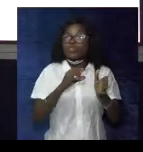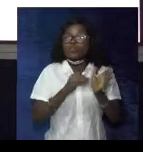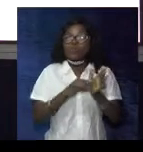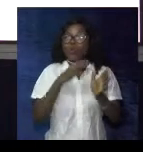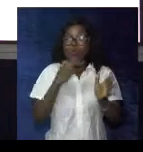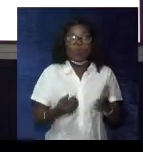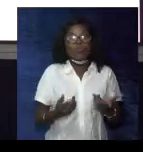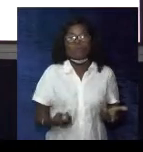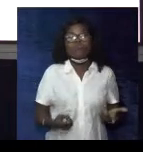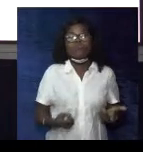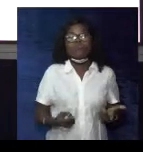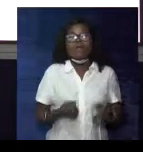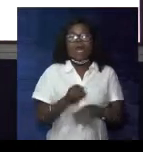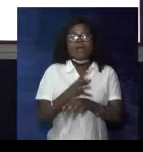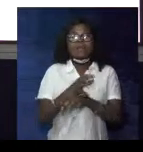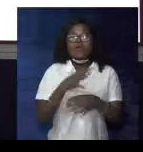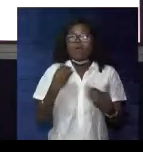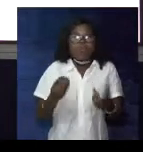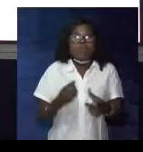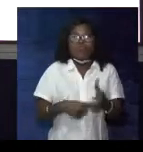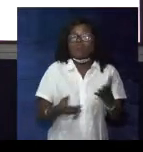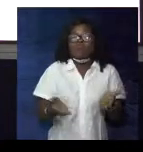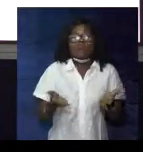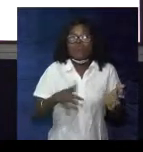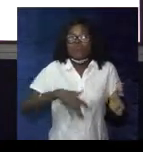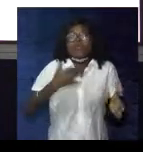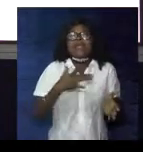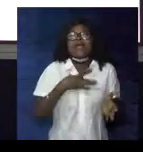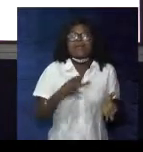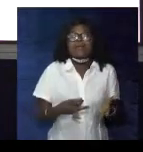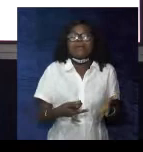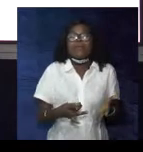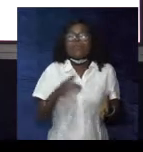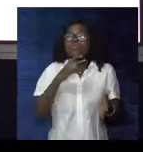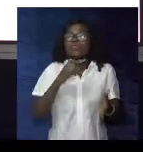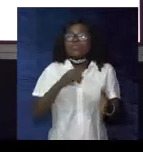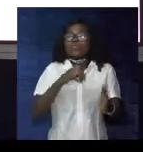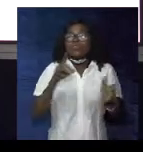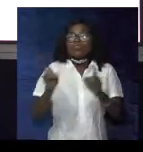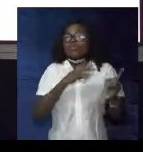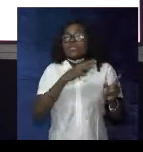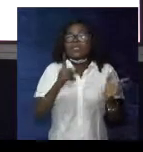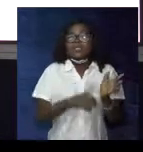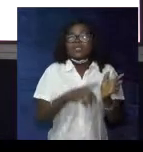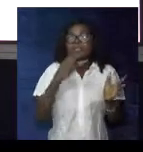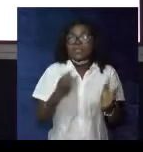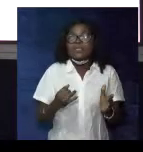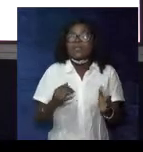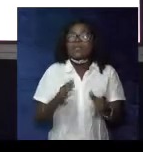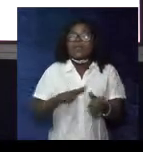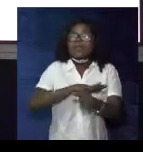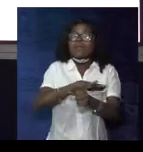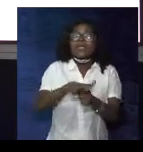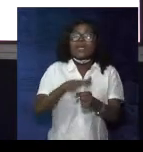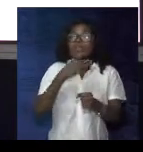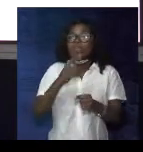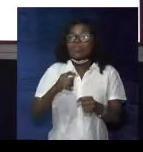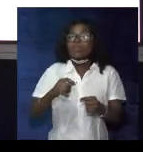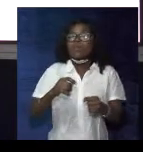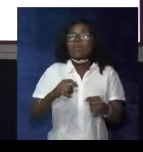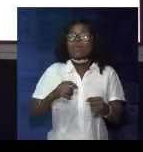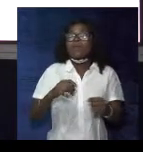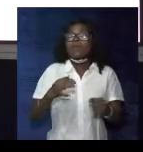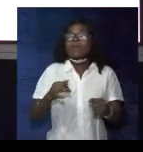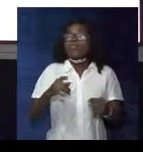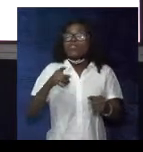During this COVID-19 pandemic, you must not go to bank or even any public place without wearing nose